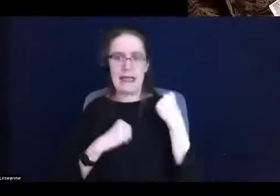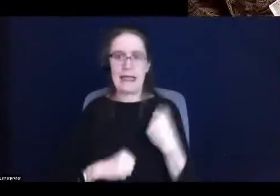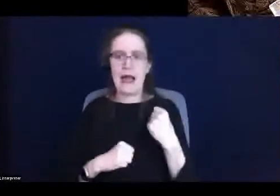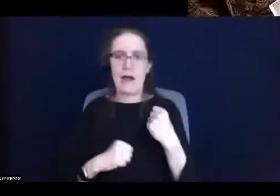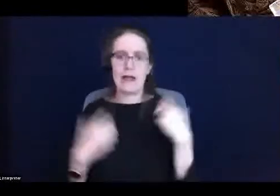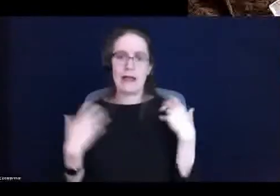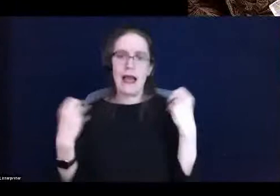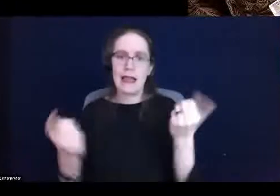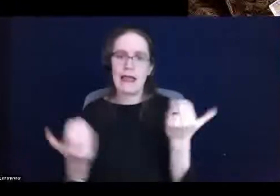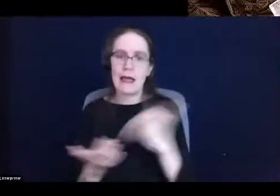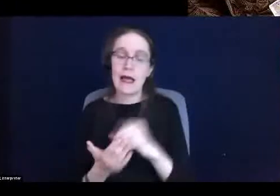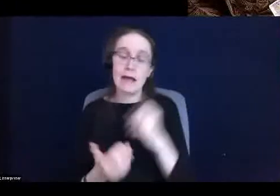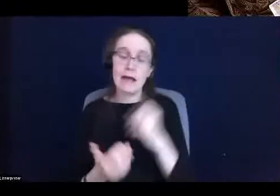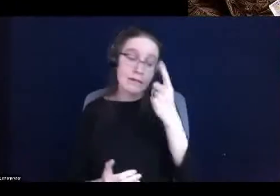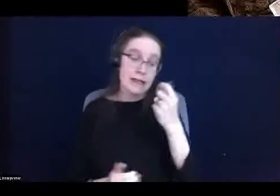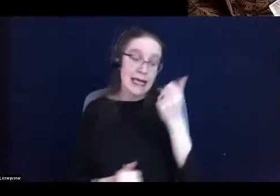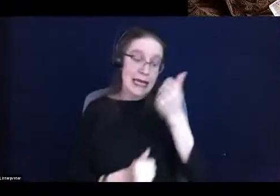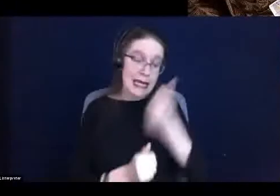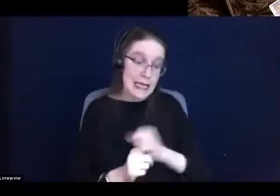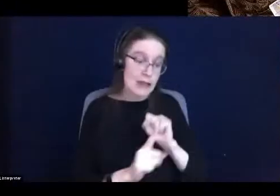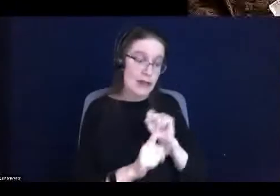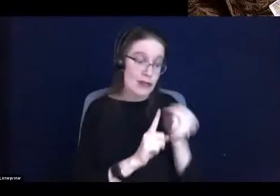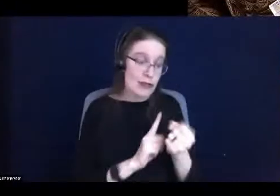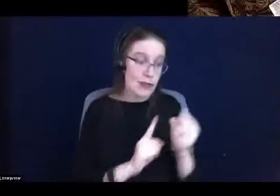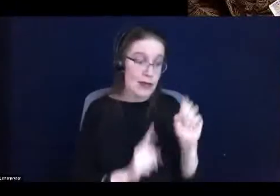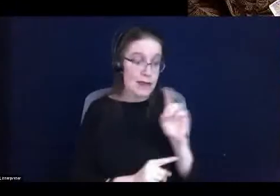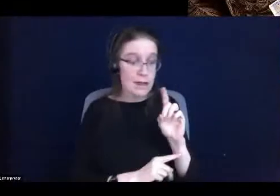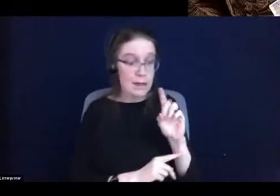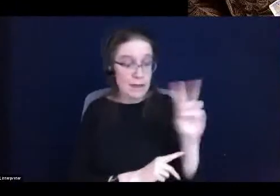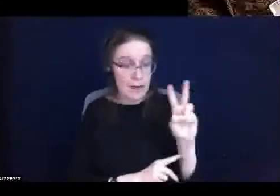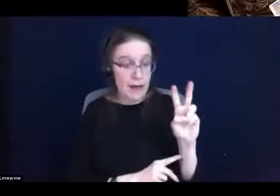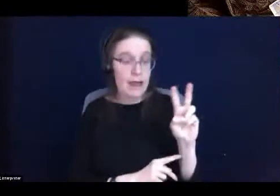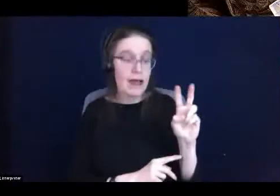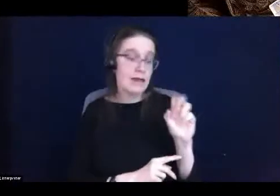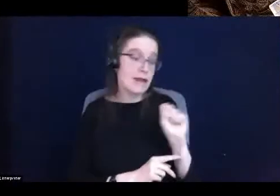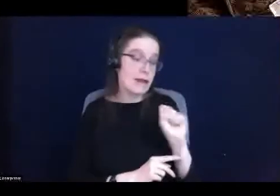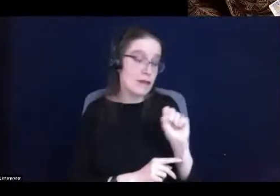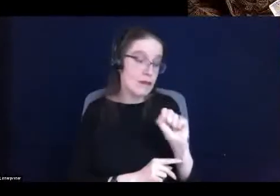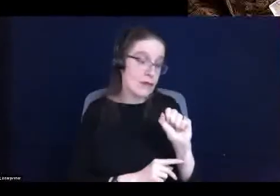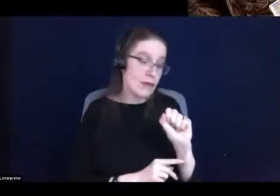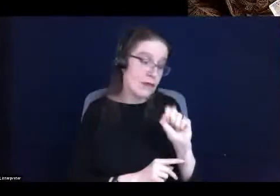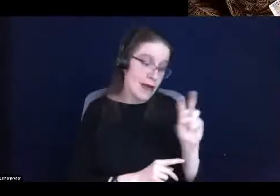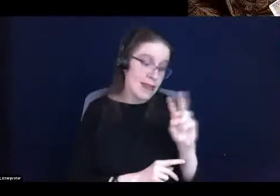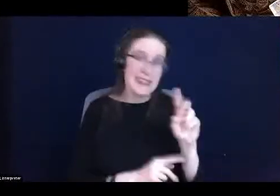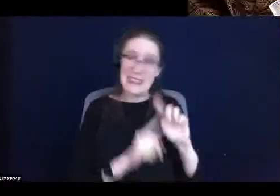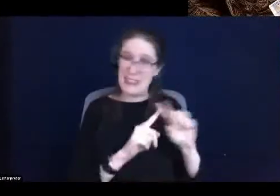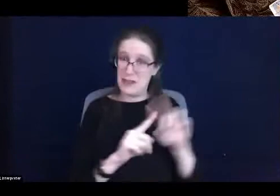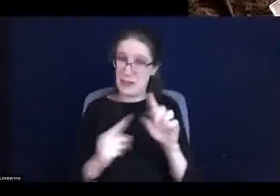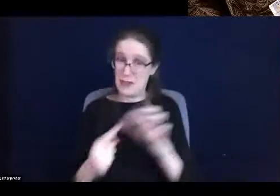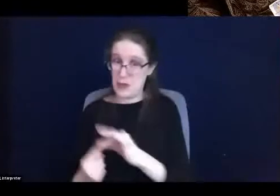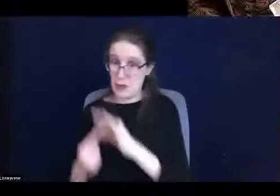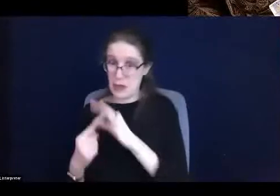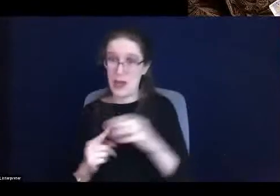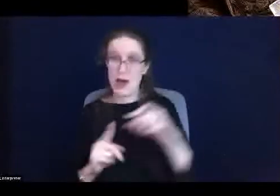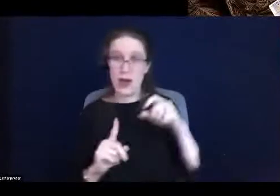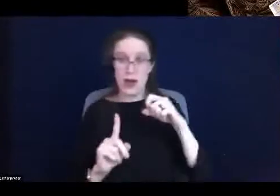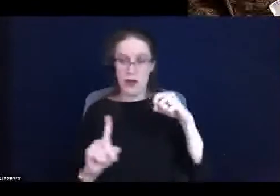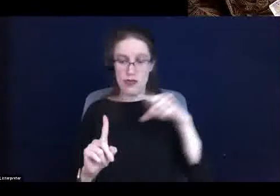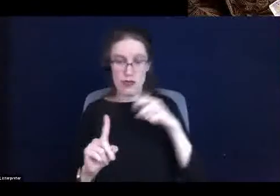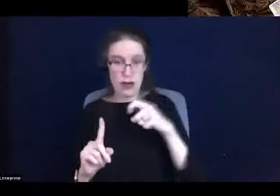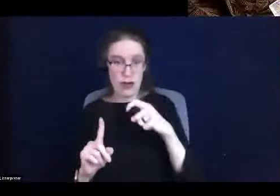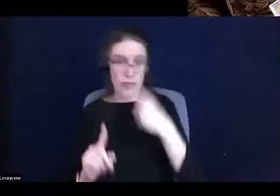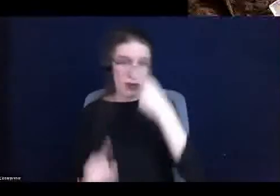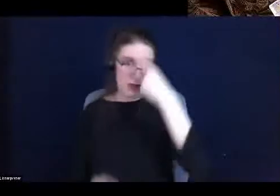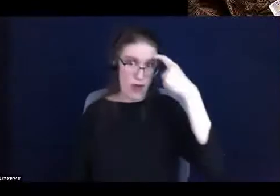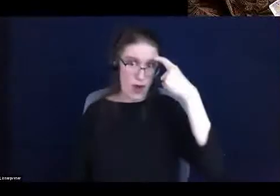experience is different, just like everyone experiences their traumas and triggers differently, everyone's healing journey is also